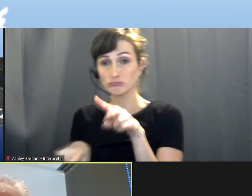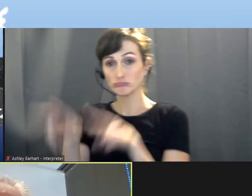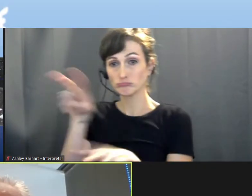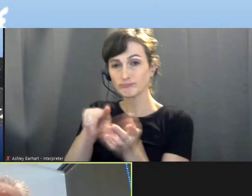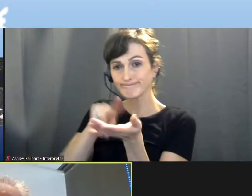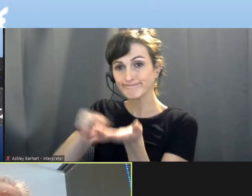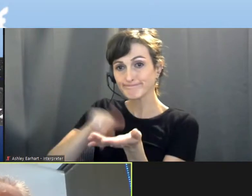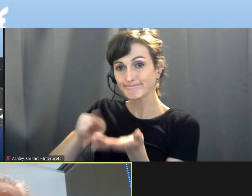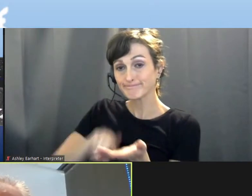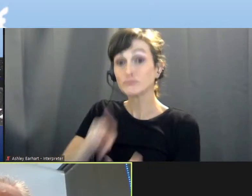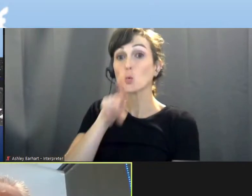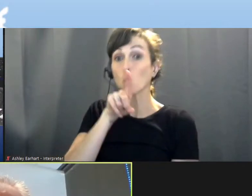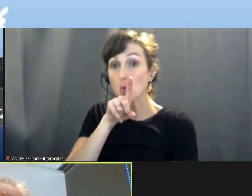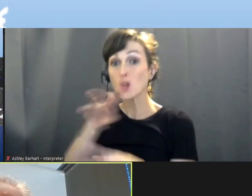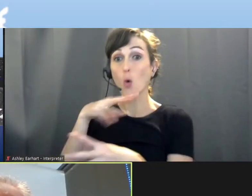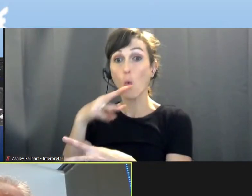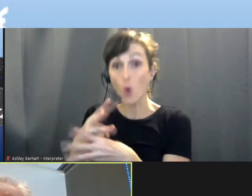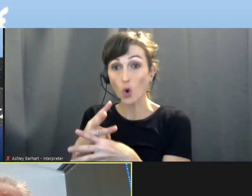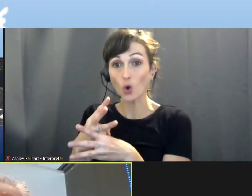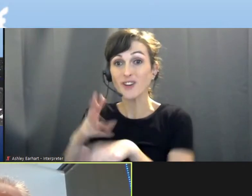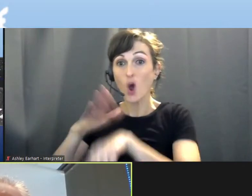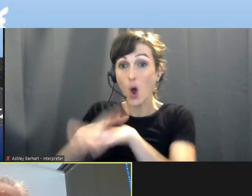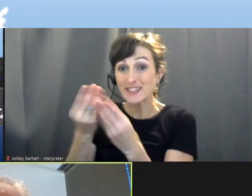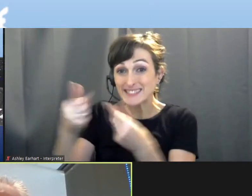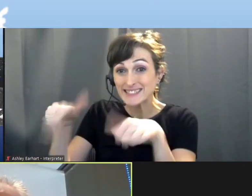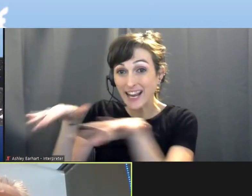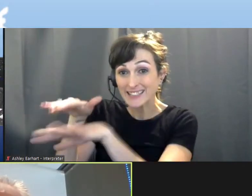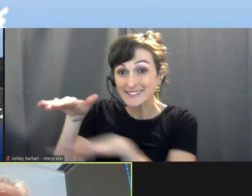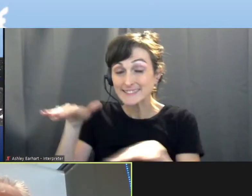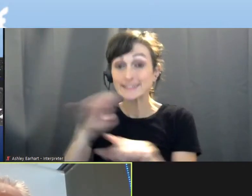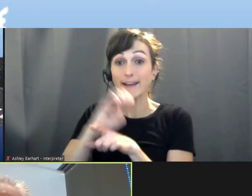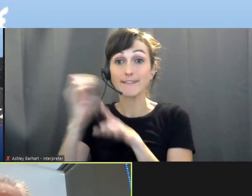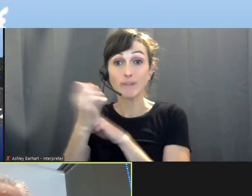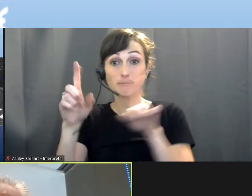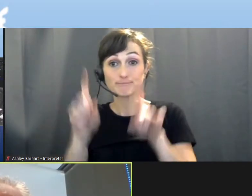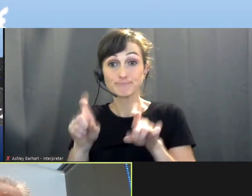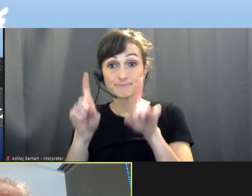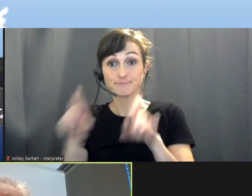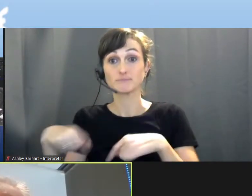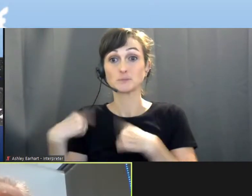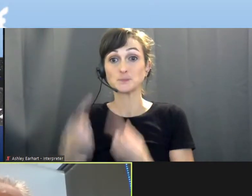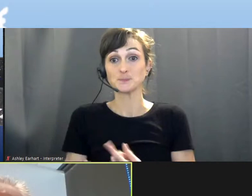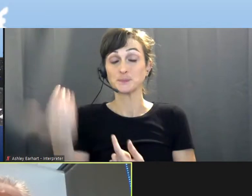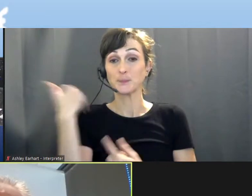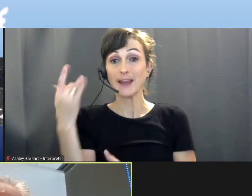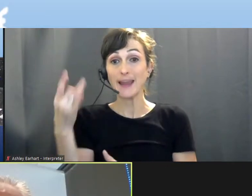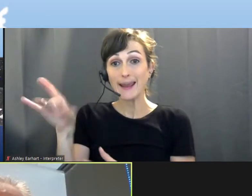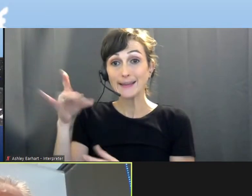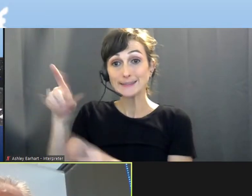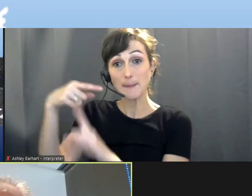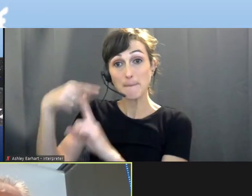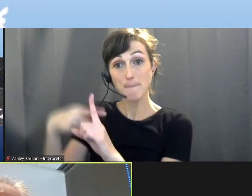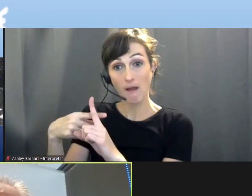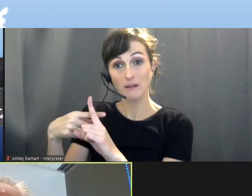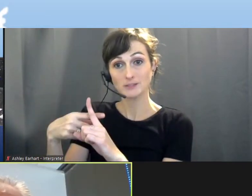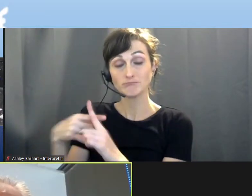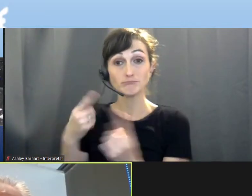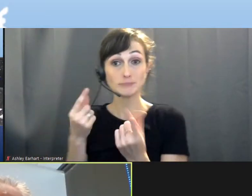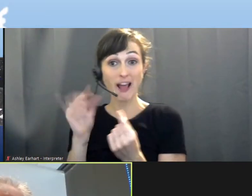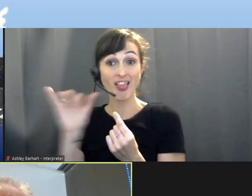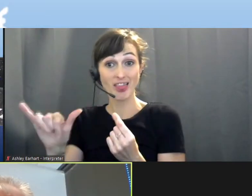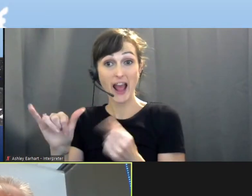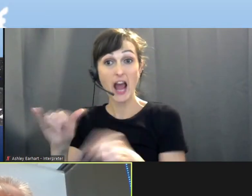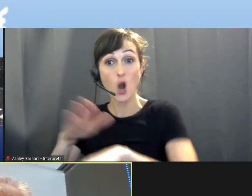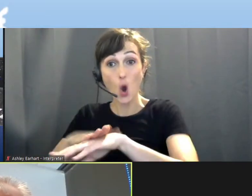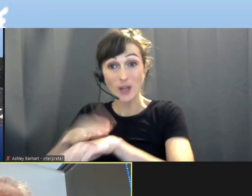world on-site environmental testing. And over the last 18 months, we have done this on-site